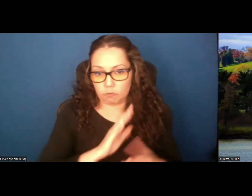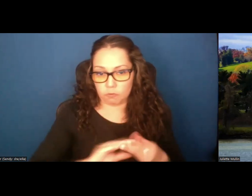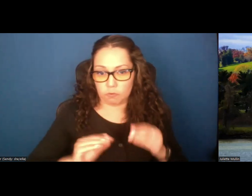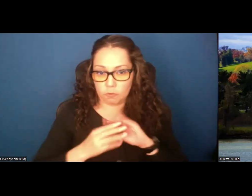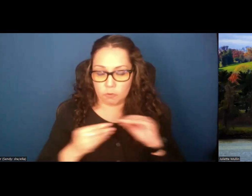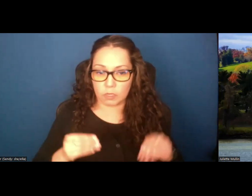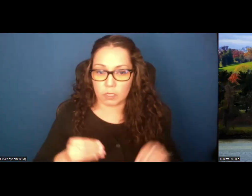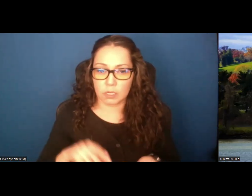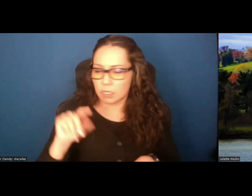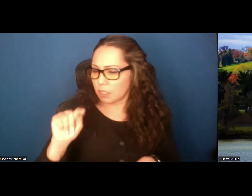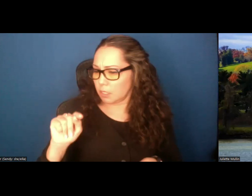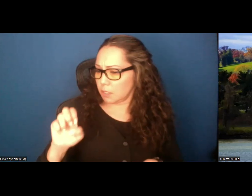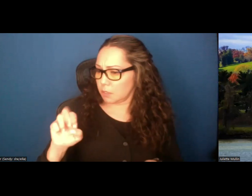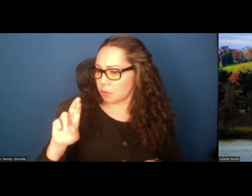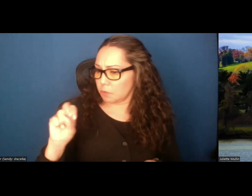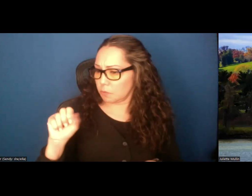Palmer, you have your hand raised.